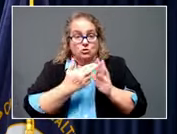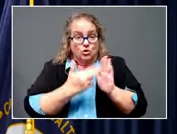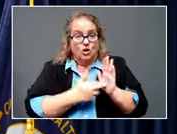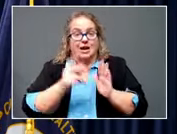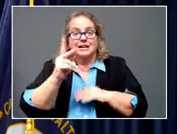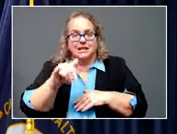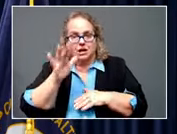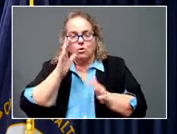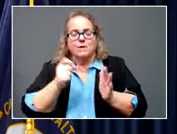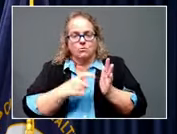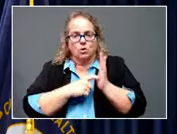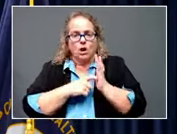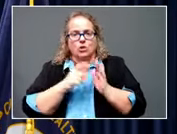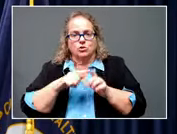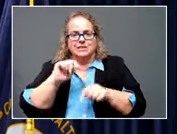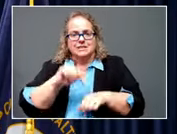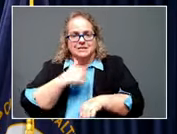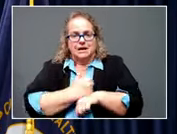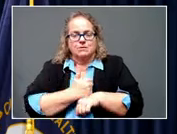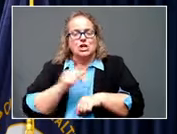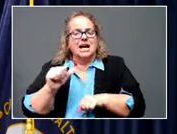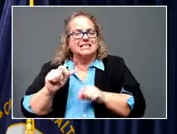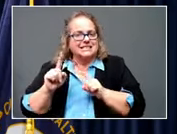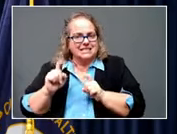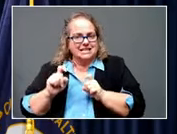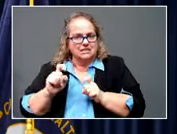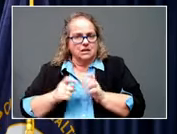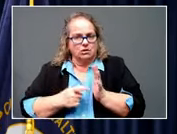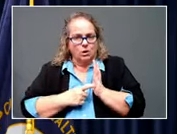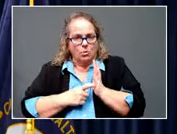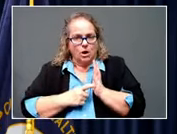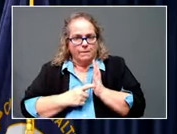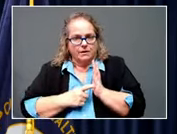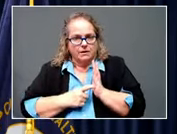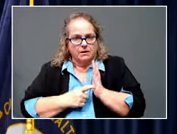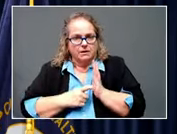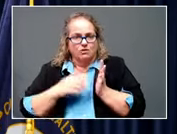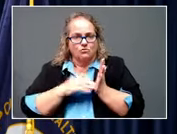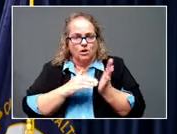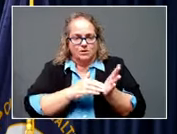I believe is a testing requirement, the frequency of which depends